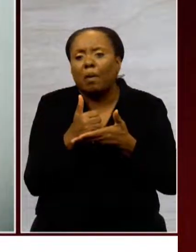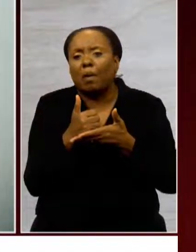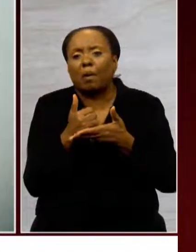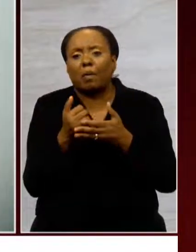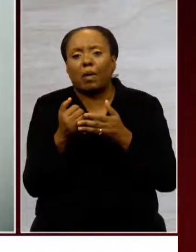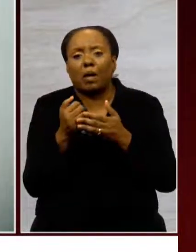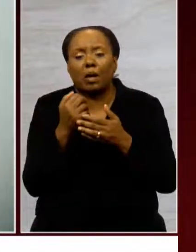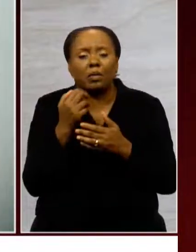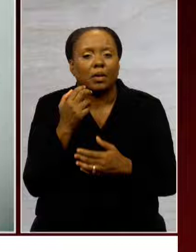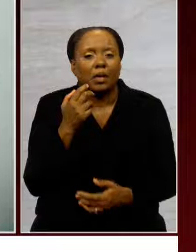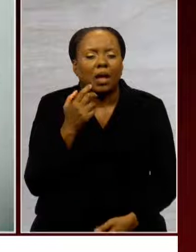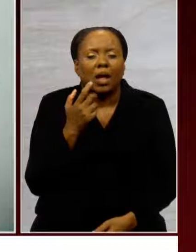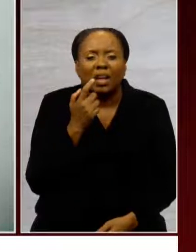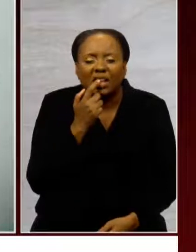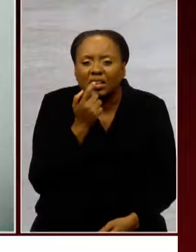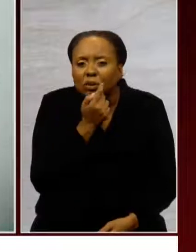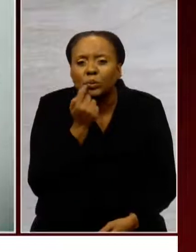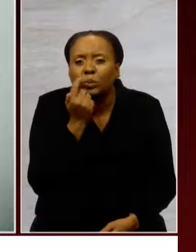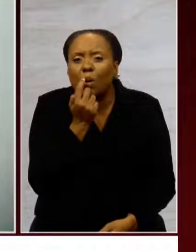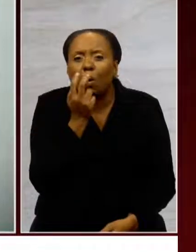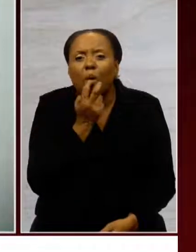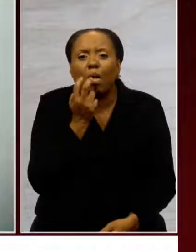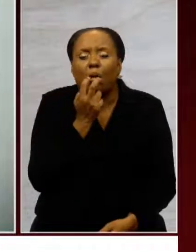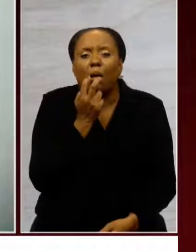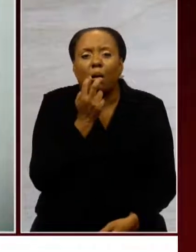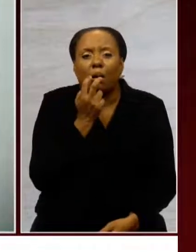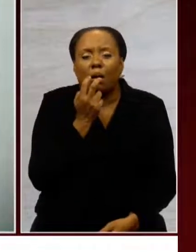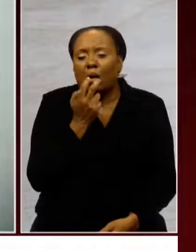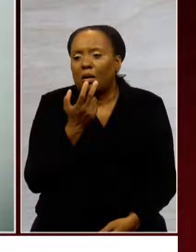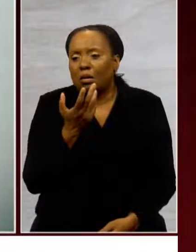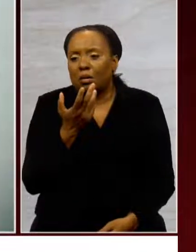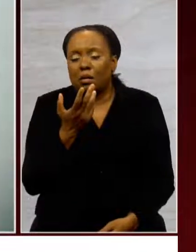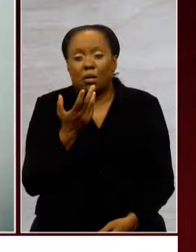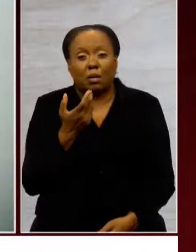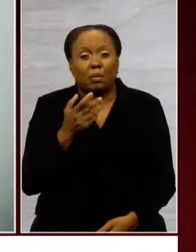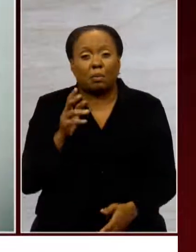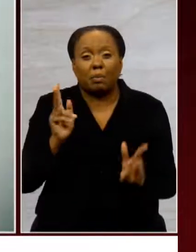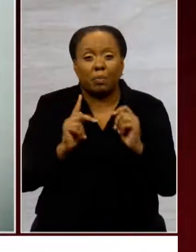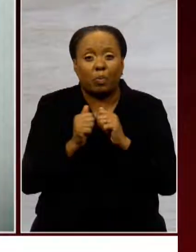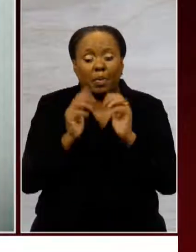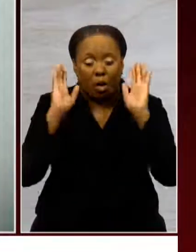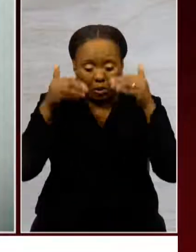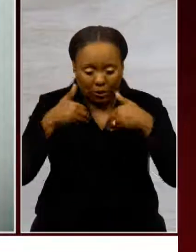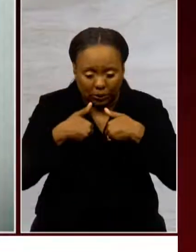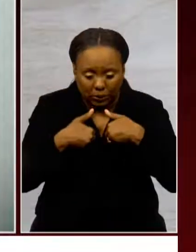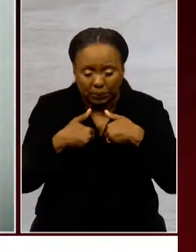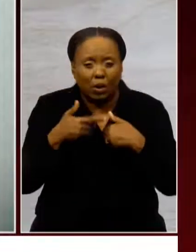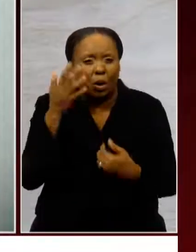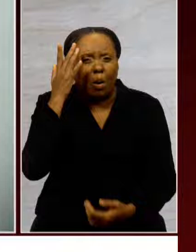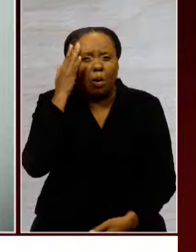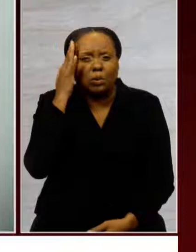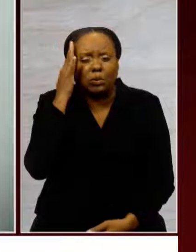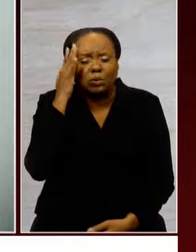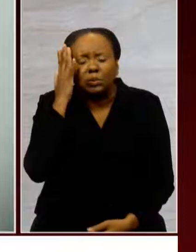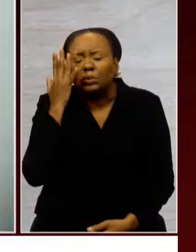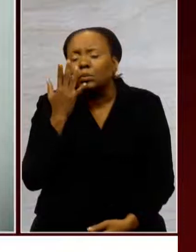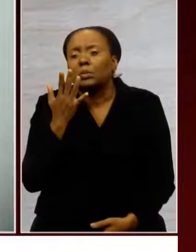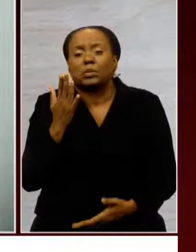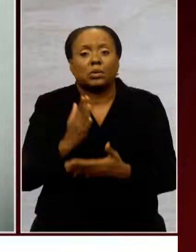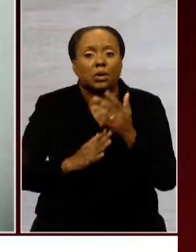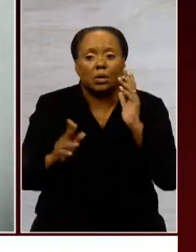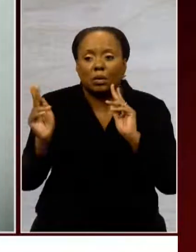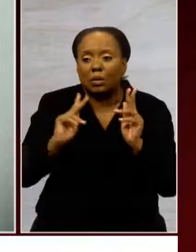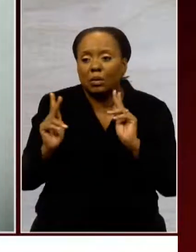or otherwise intellectually challenged and physically challenged as well. Accessing Some persons need to